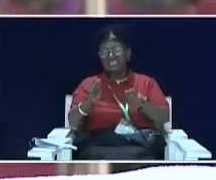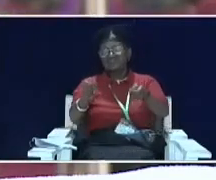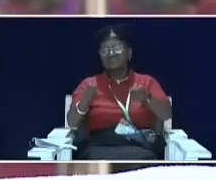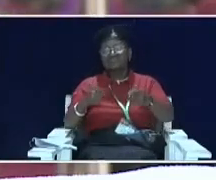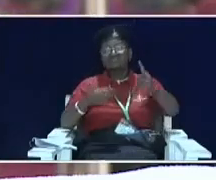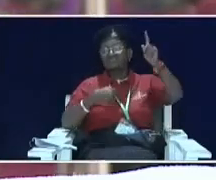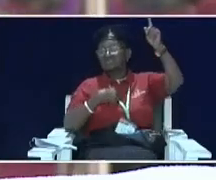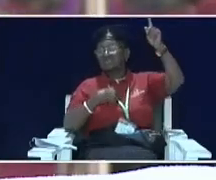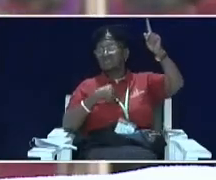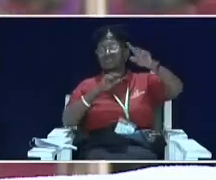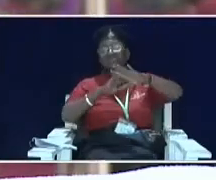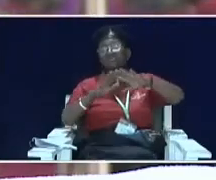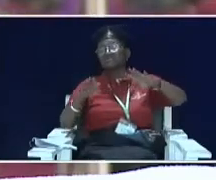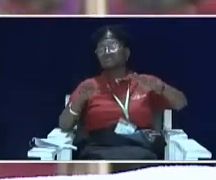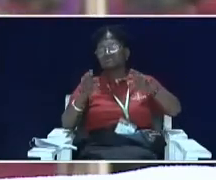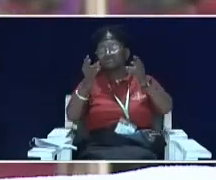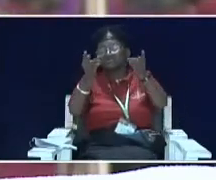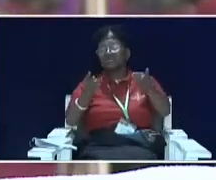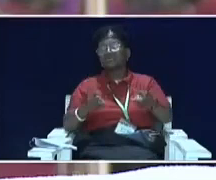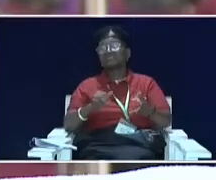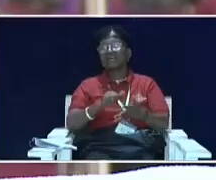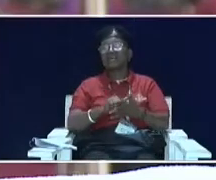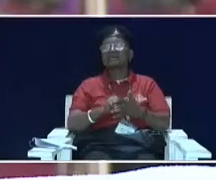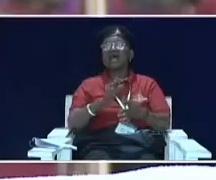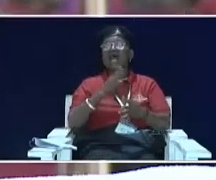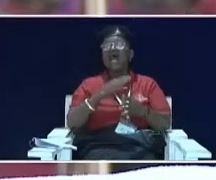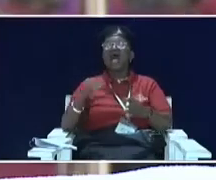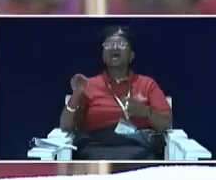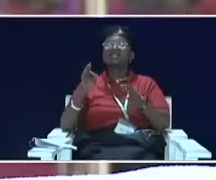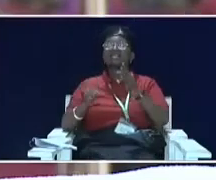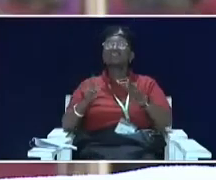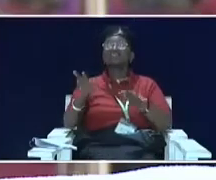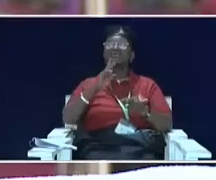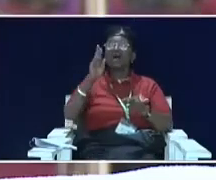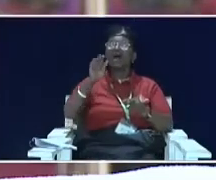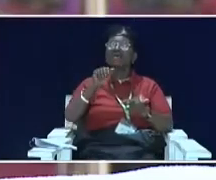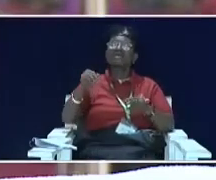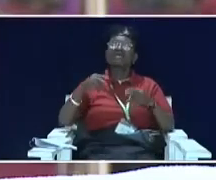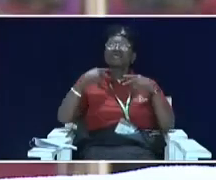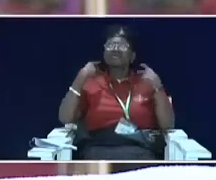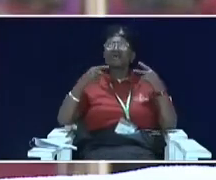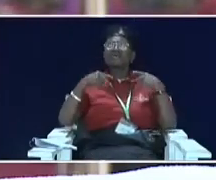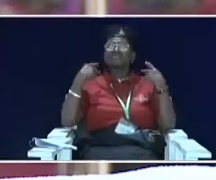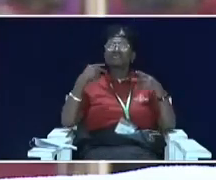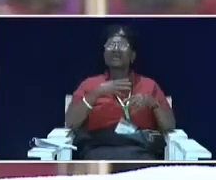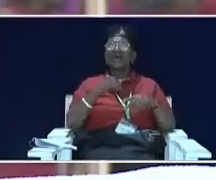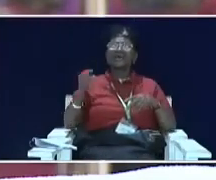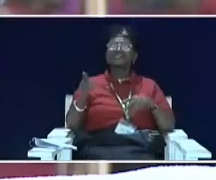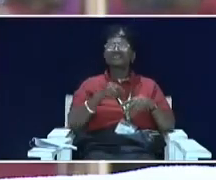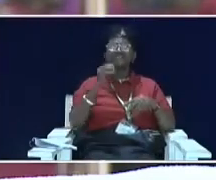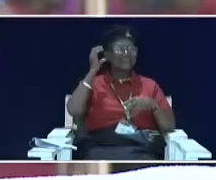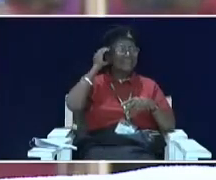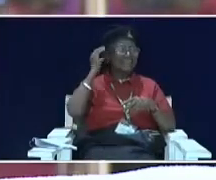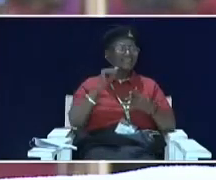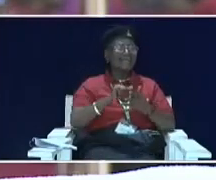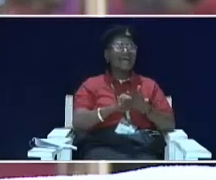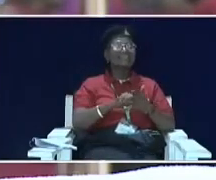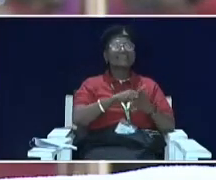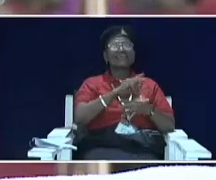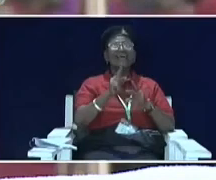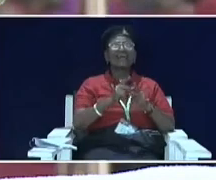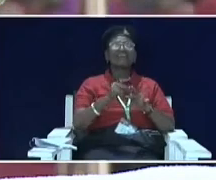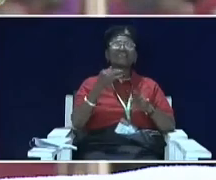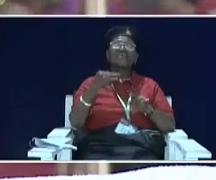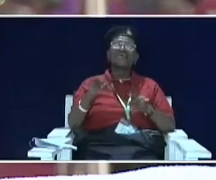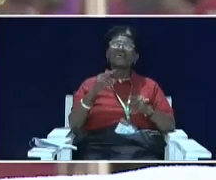Now, if you're a pastor and you hear that kind of voice, if you don't know the voice of God, you say,